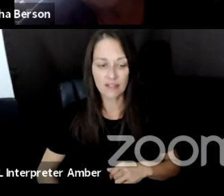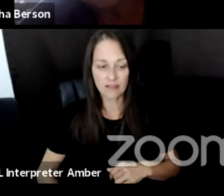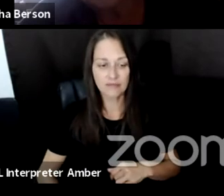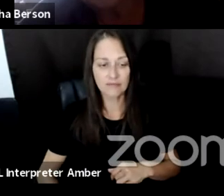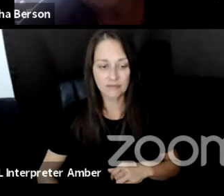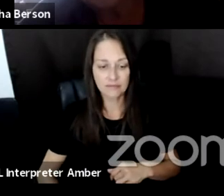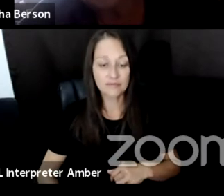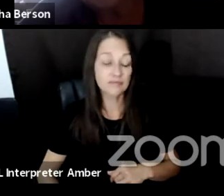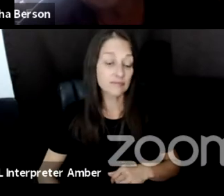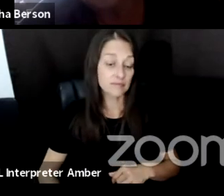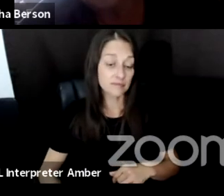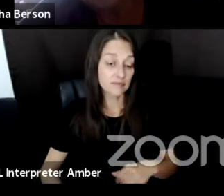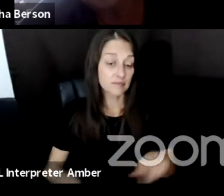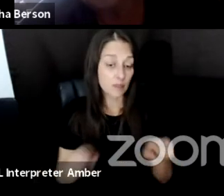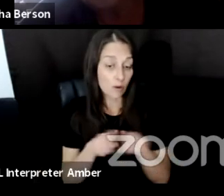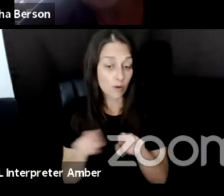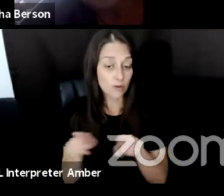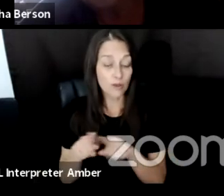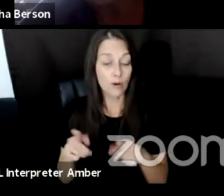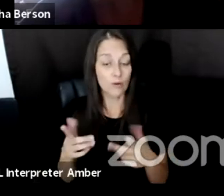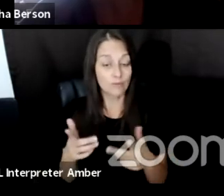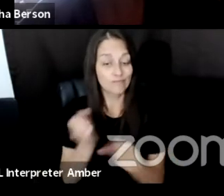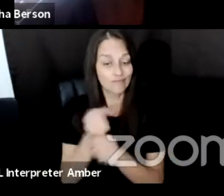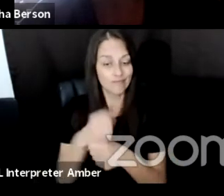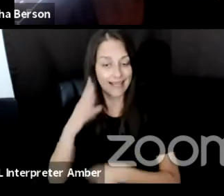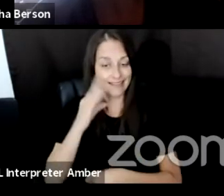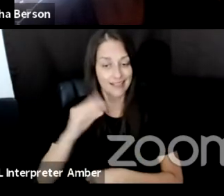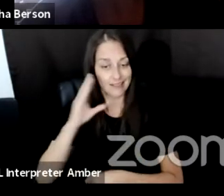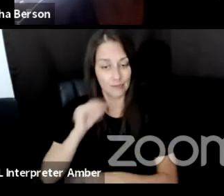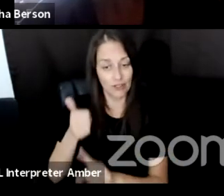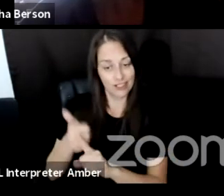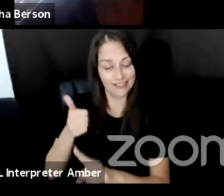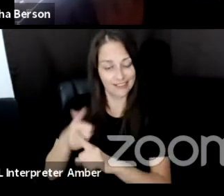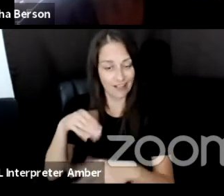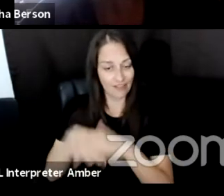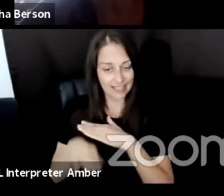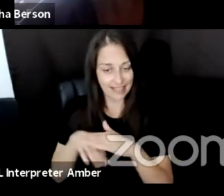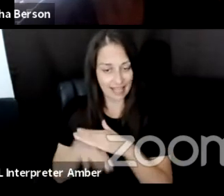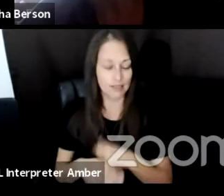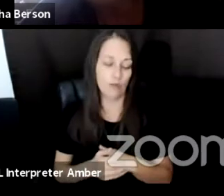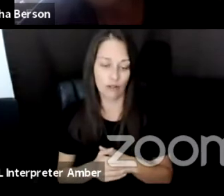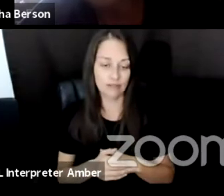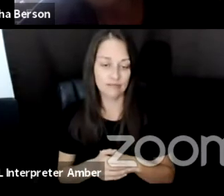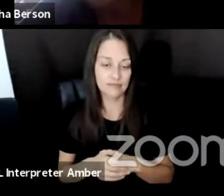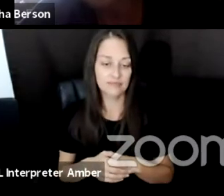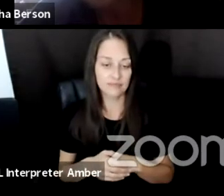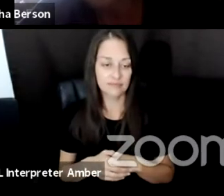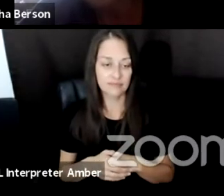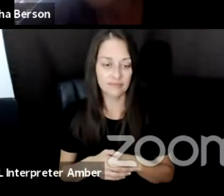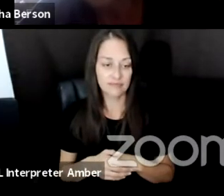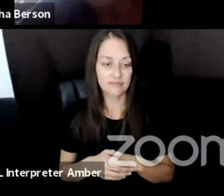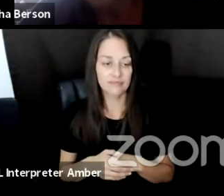accessible experiences. That's the other part we've been talking about. So, you know, having schools,